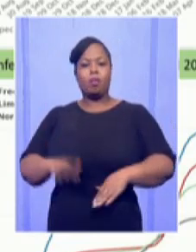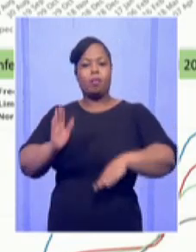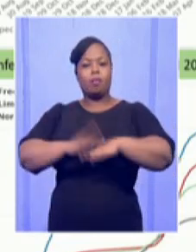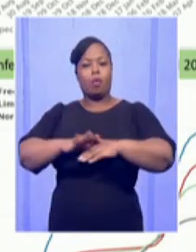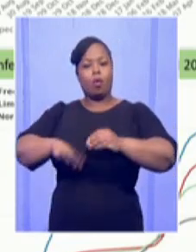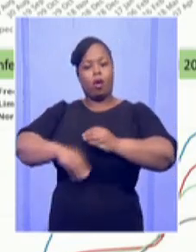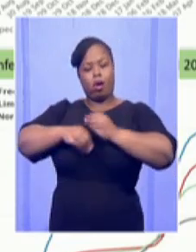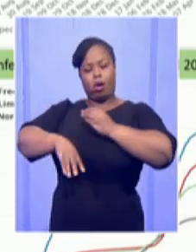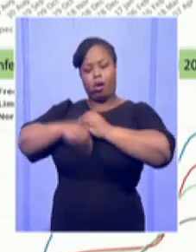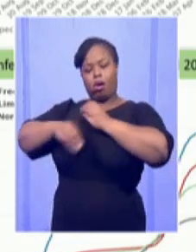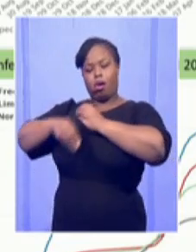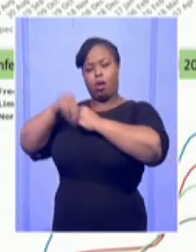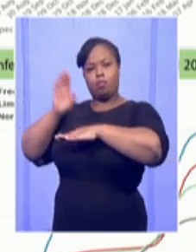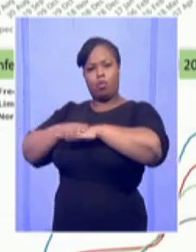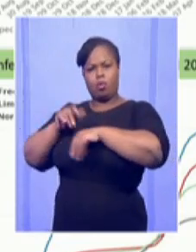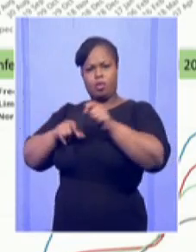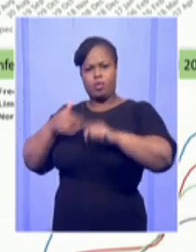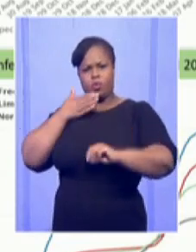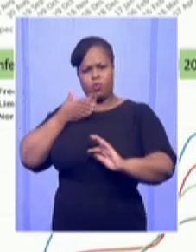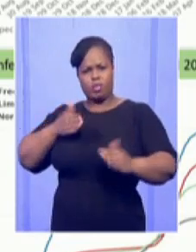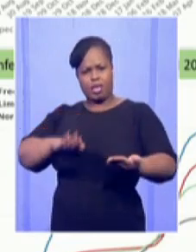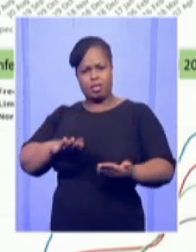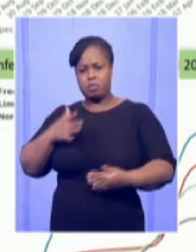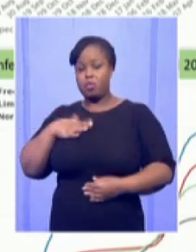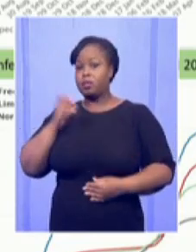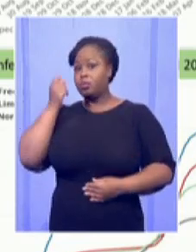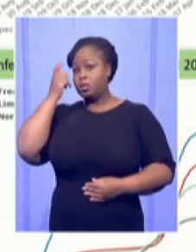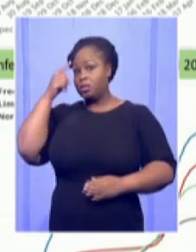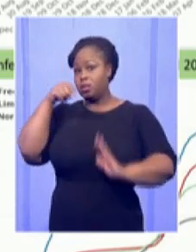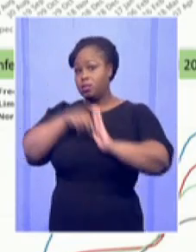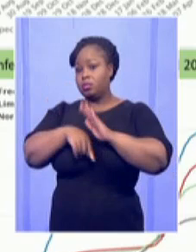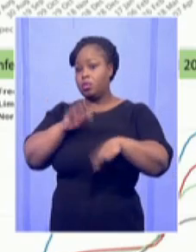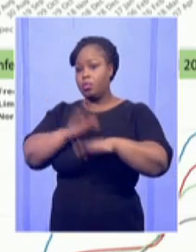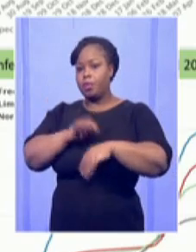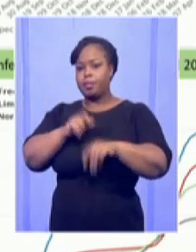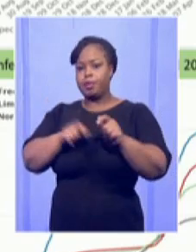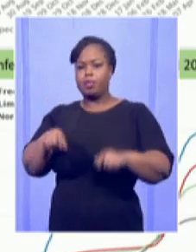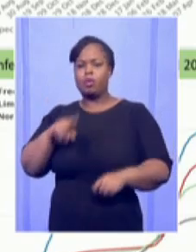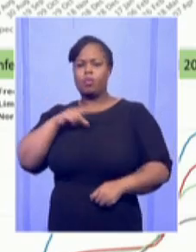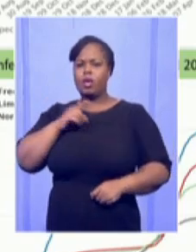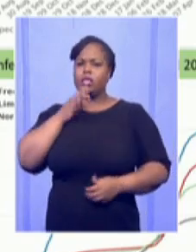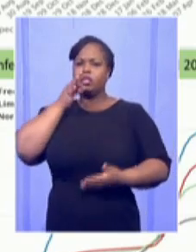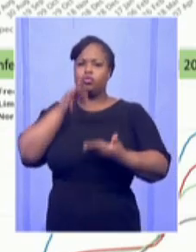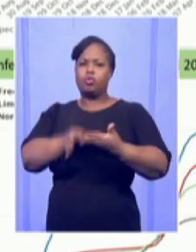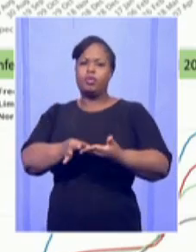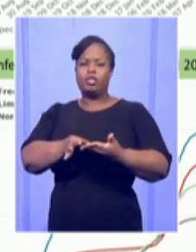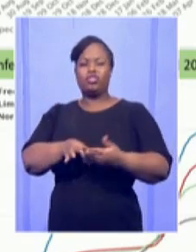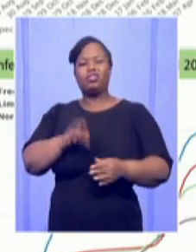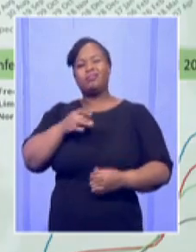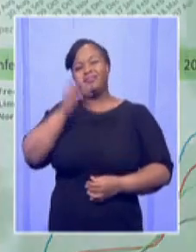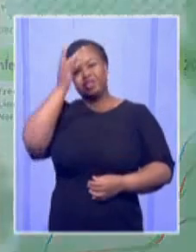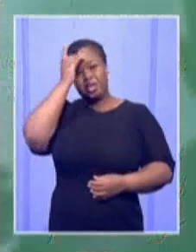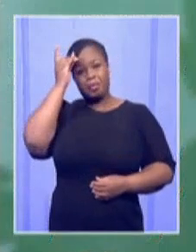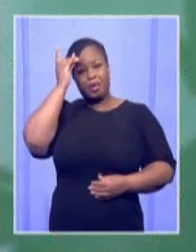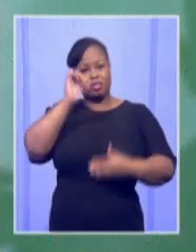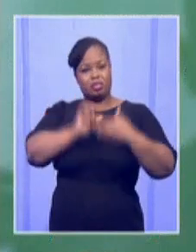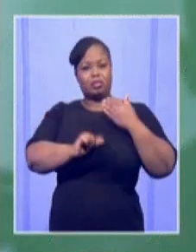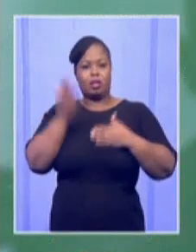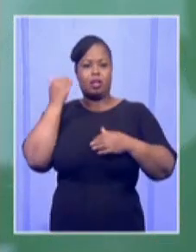needed to understand a little bit more better that space. You do know this recommendation was made around March last year.